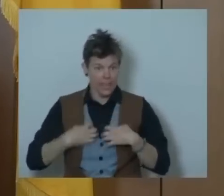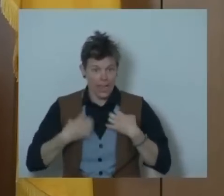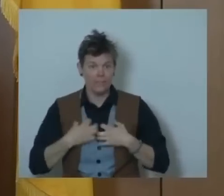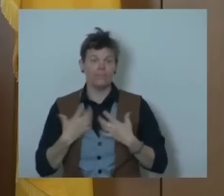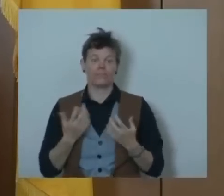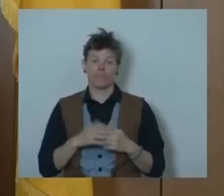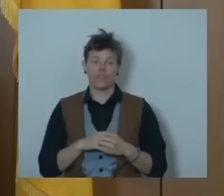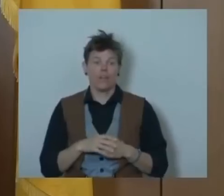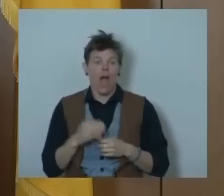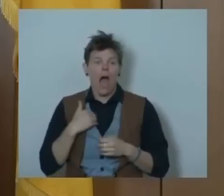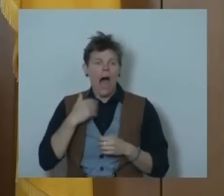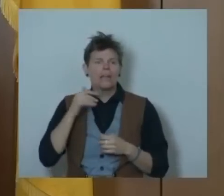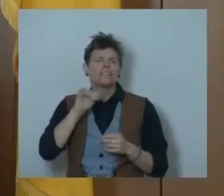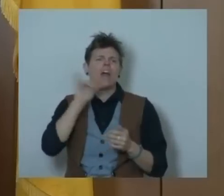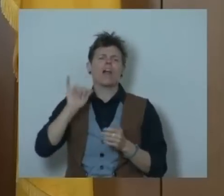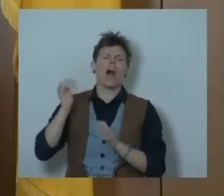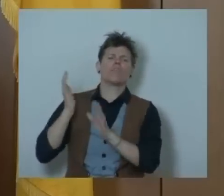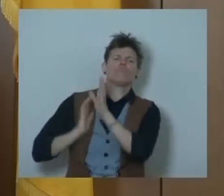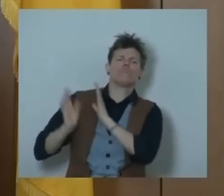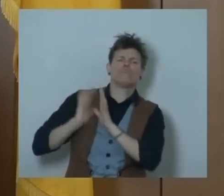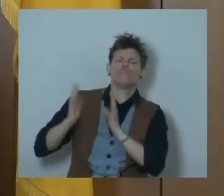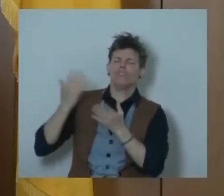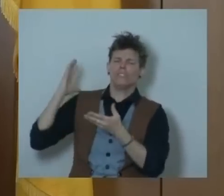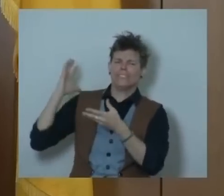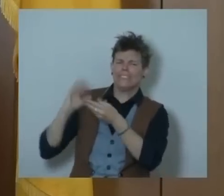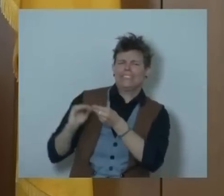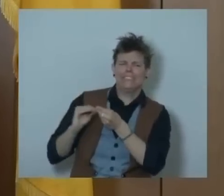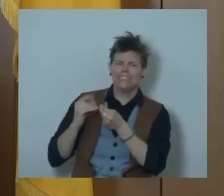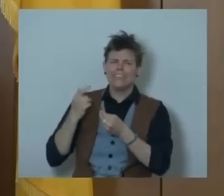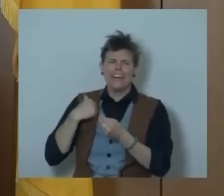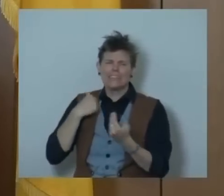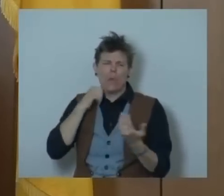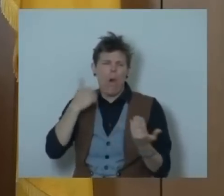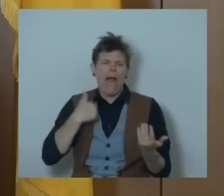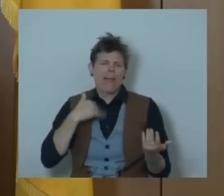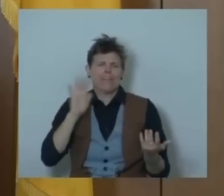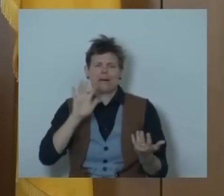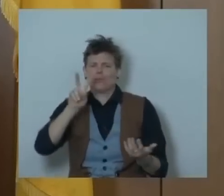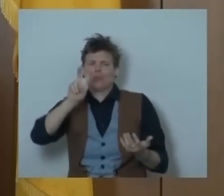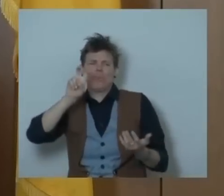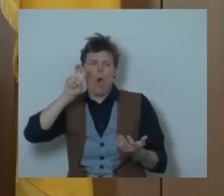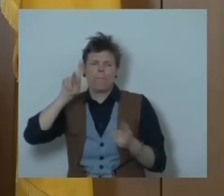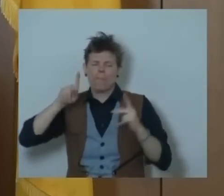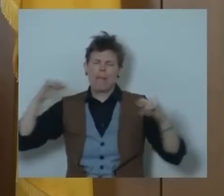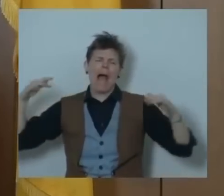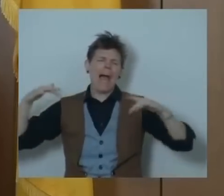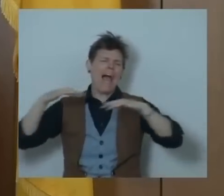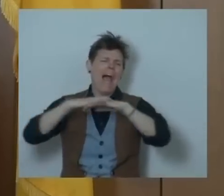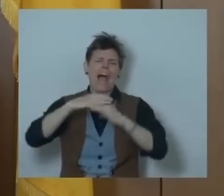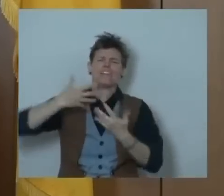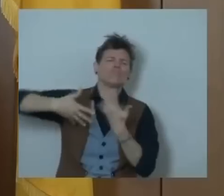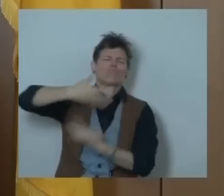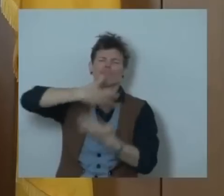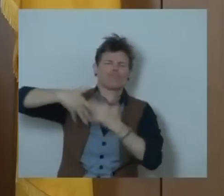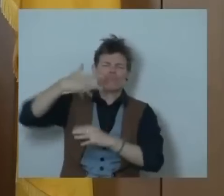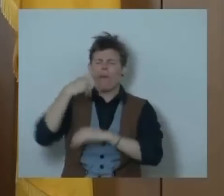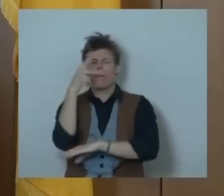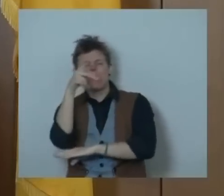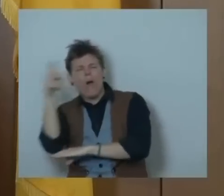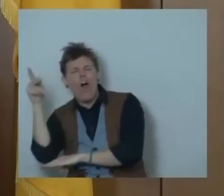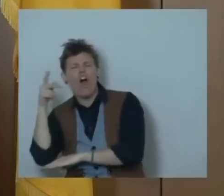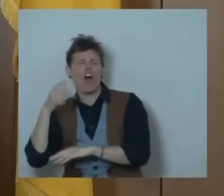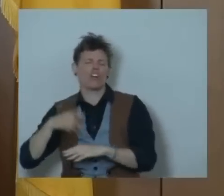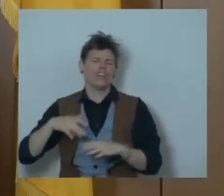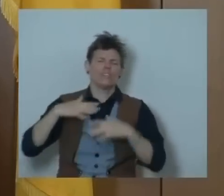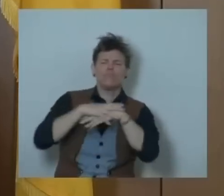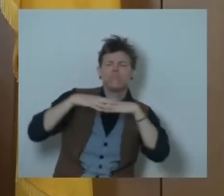and we're not going to have 200 people congregating in a park, and all